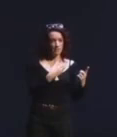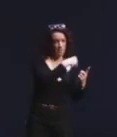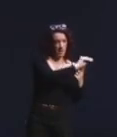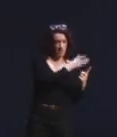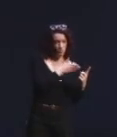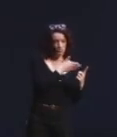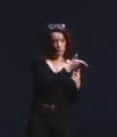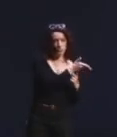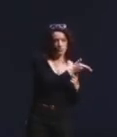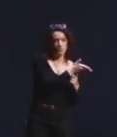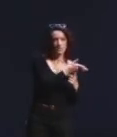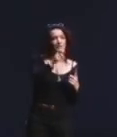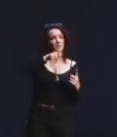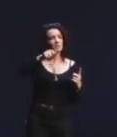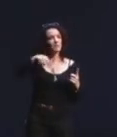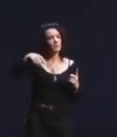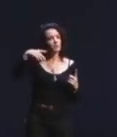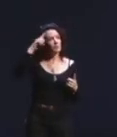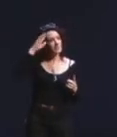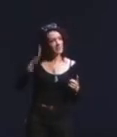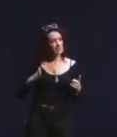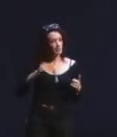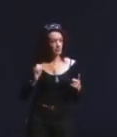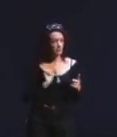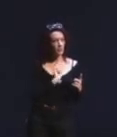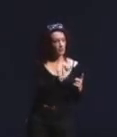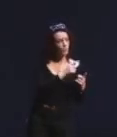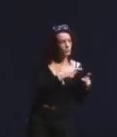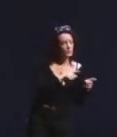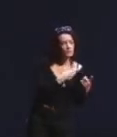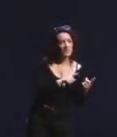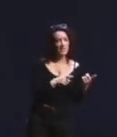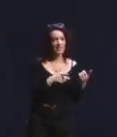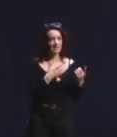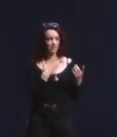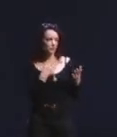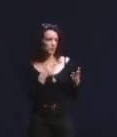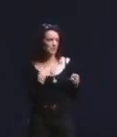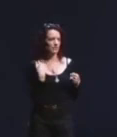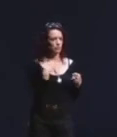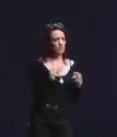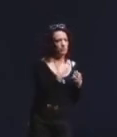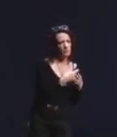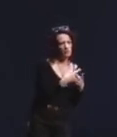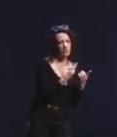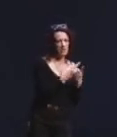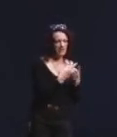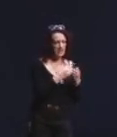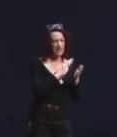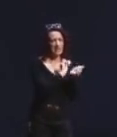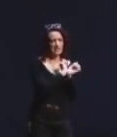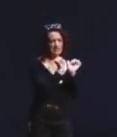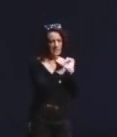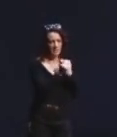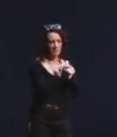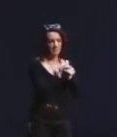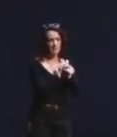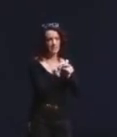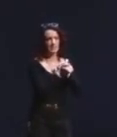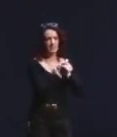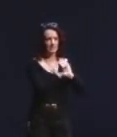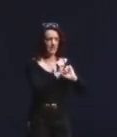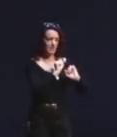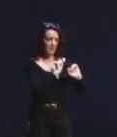route, the people who are making the decisions about the kinds of music you do, if you're going through that traditional ABRSM exam route, are exam boards and